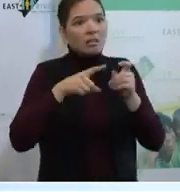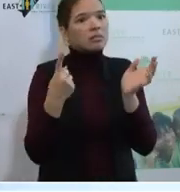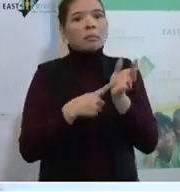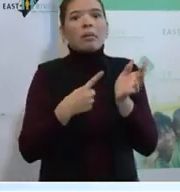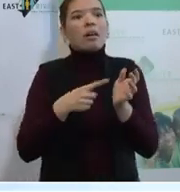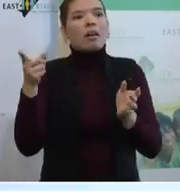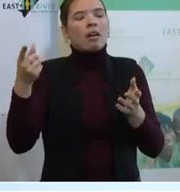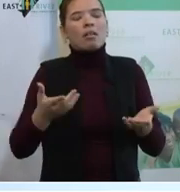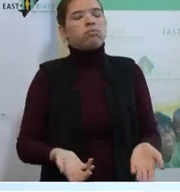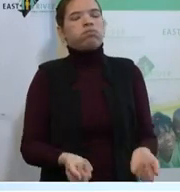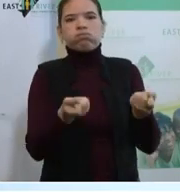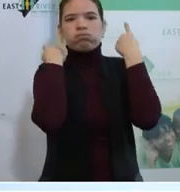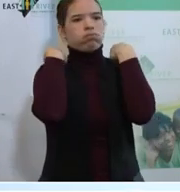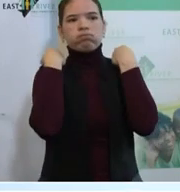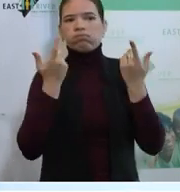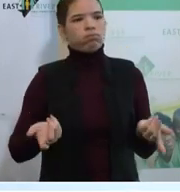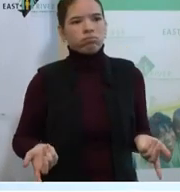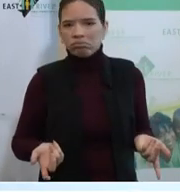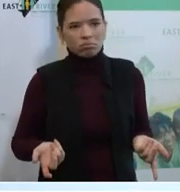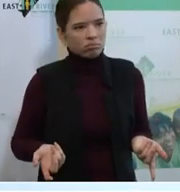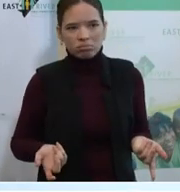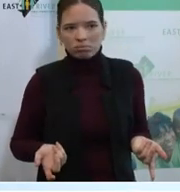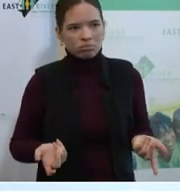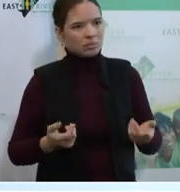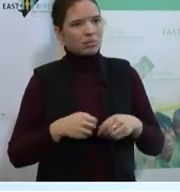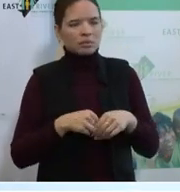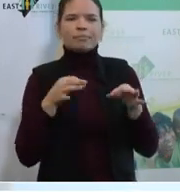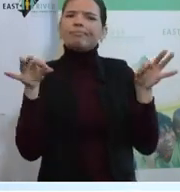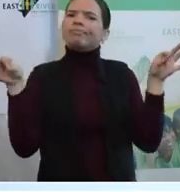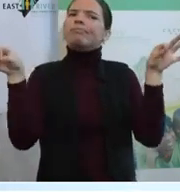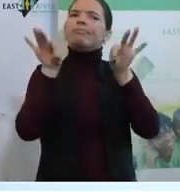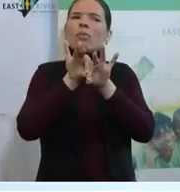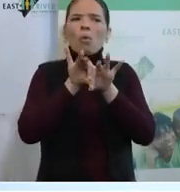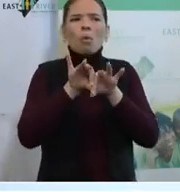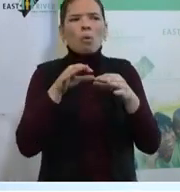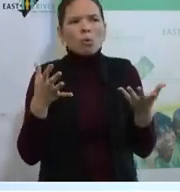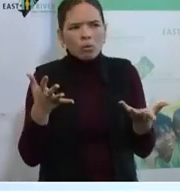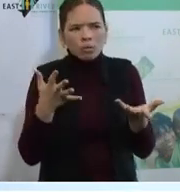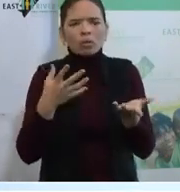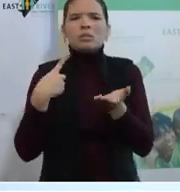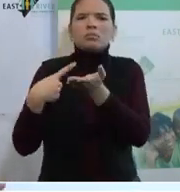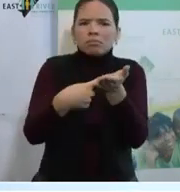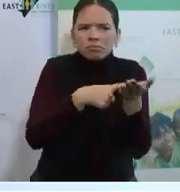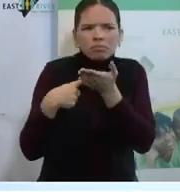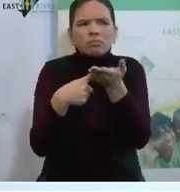cannot underestimate the power of word of mouth, touching your